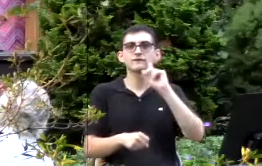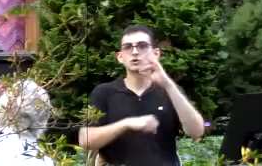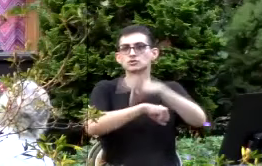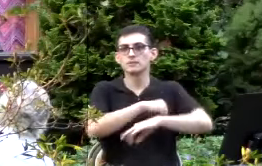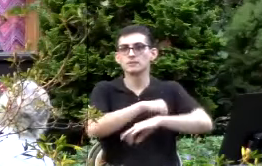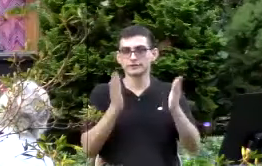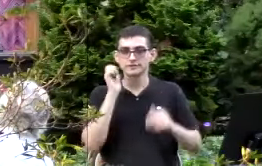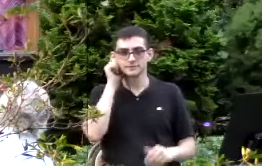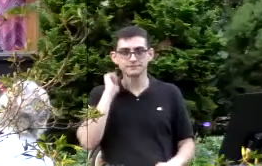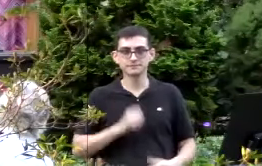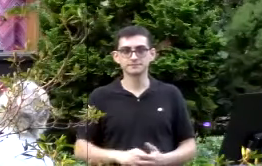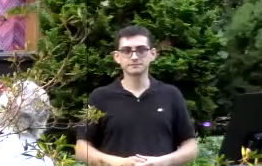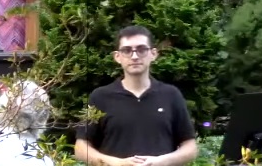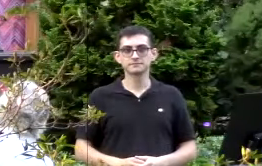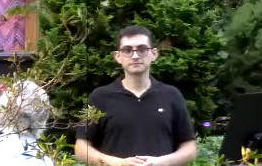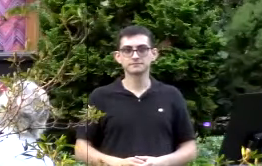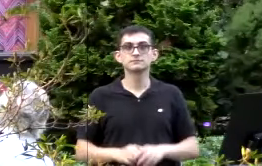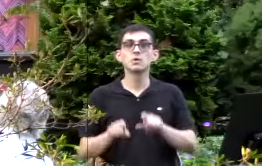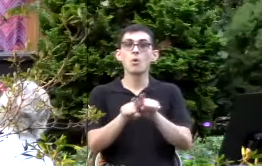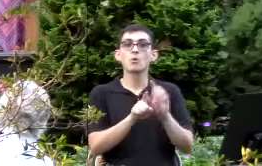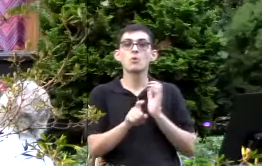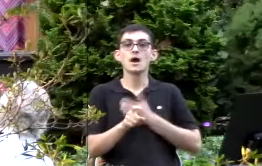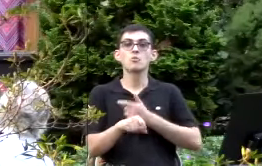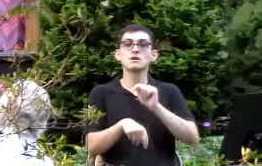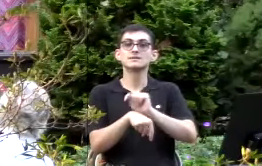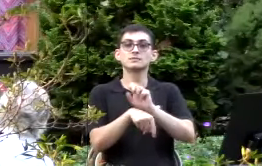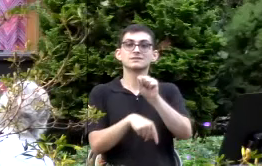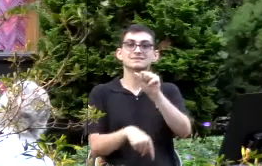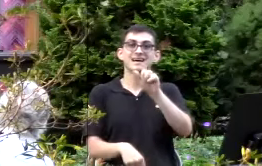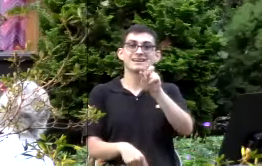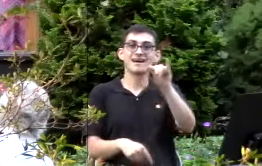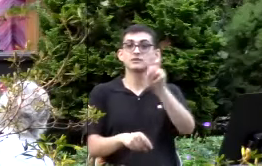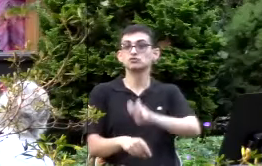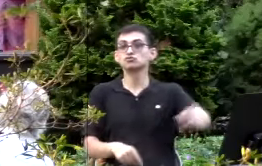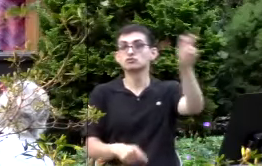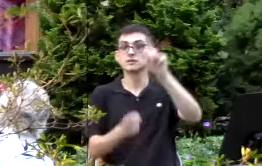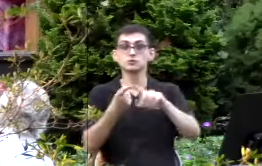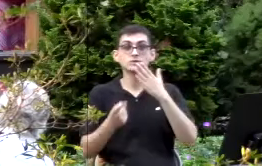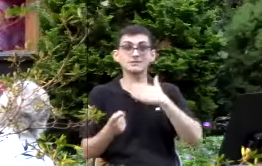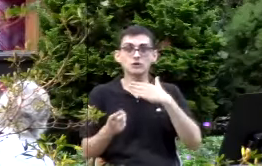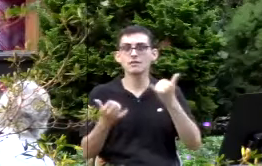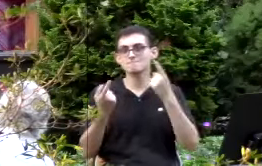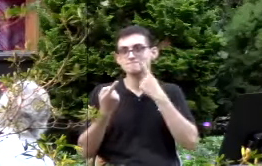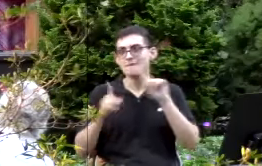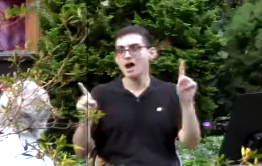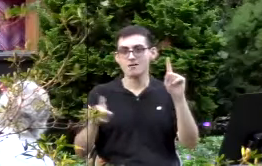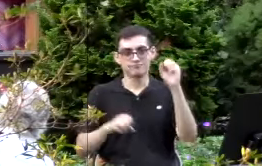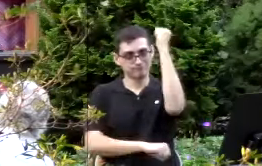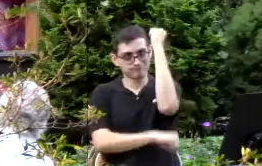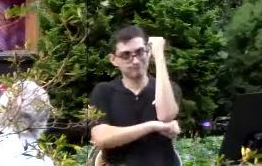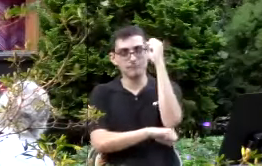very excited, we were just talking about it, our Temple Sinai trip to Israel is back on. We've had some stops and starts, a little kind of couple